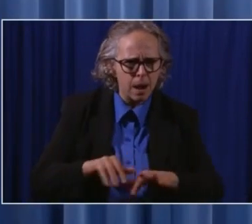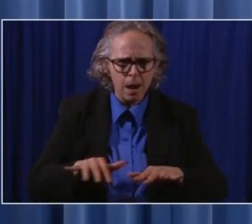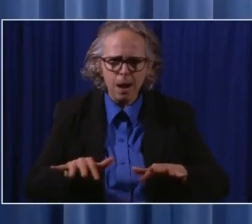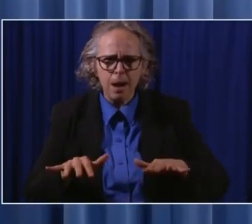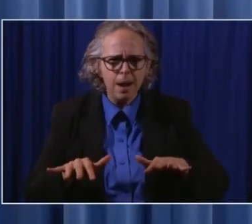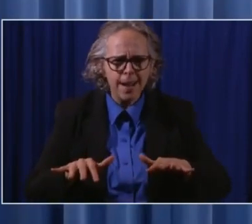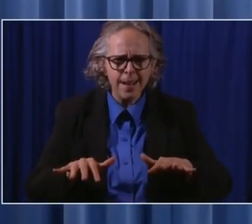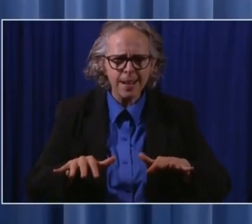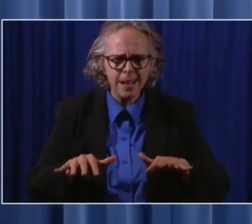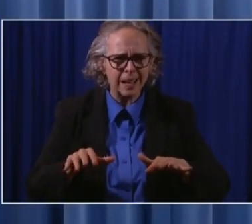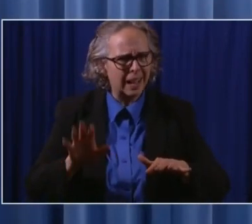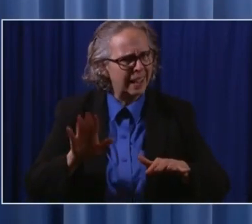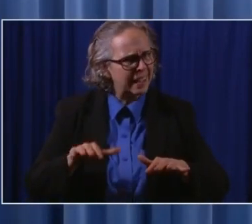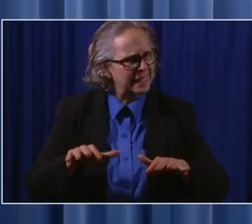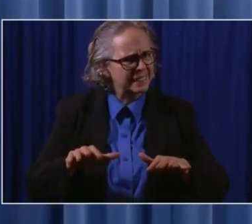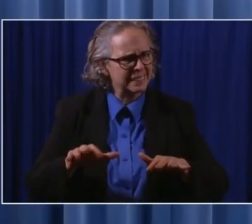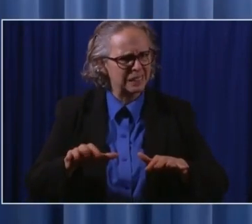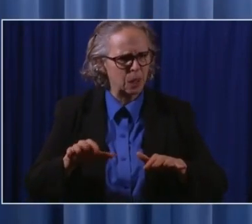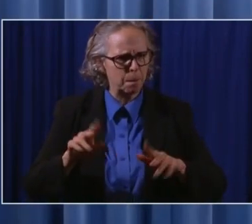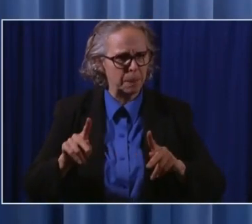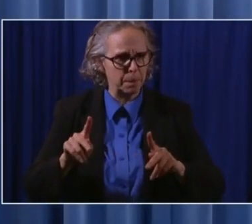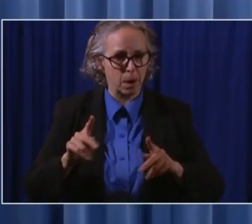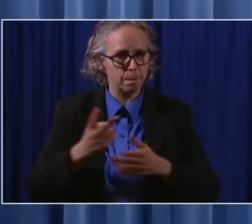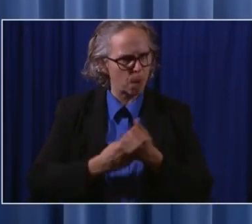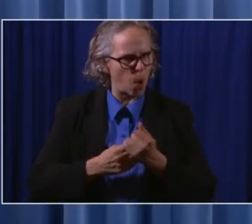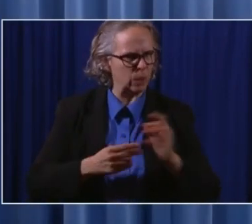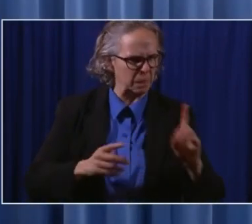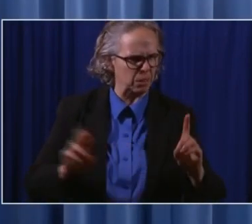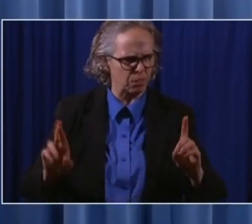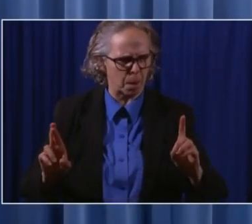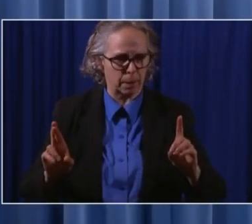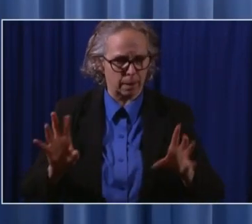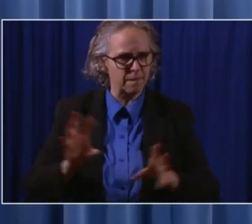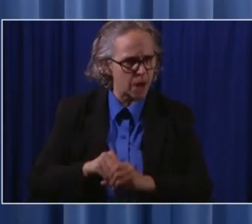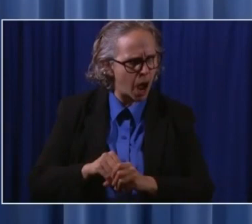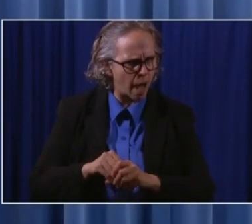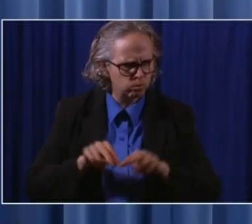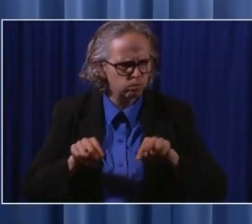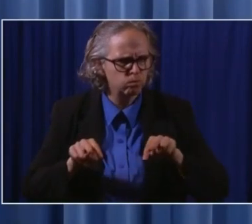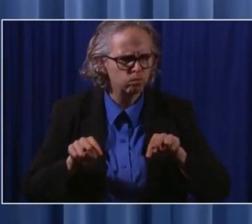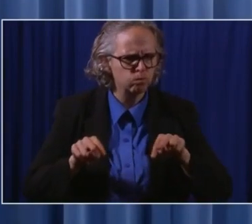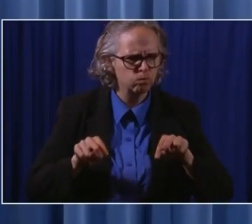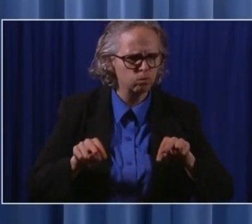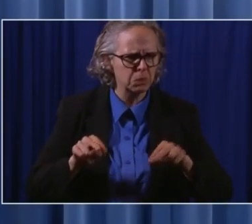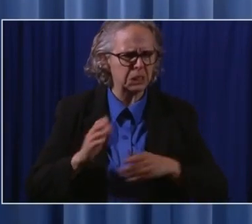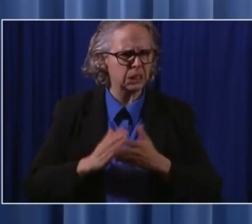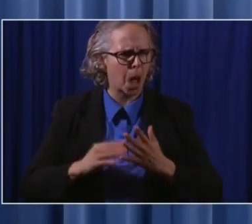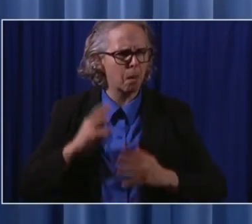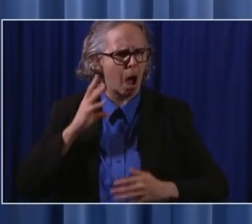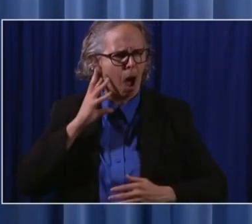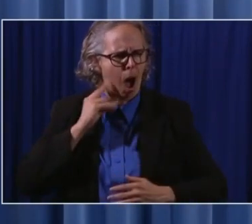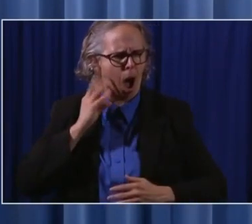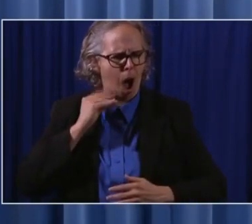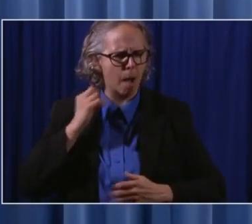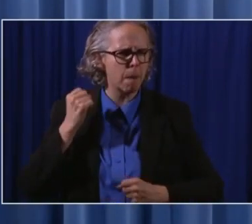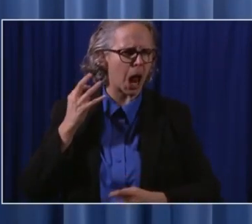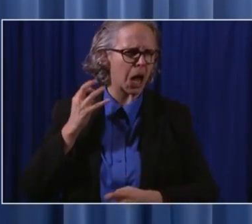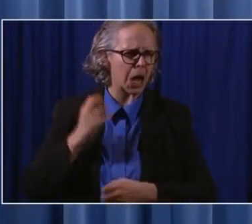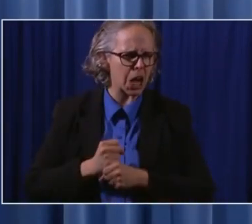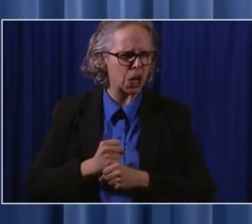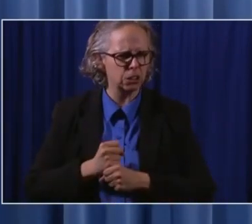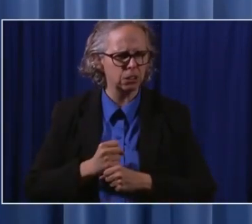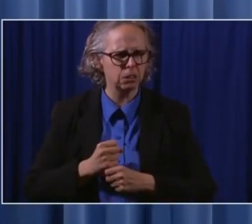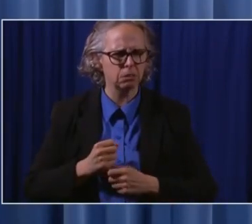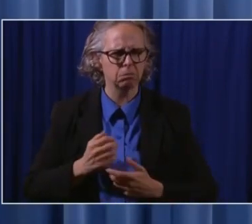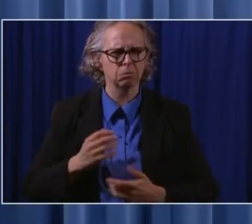there's people of both parties sitting there. Some have done it for many, many years. Ohioans know how to run elections.